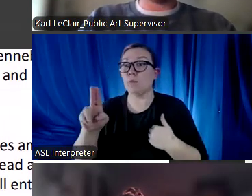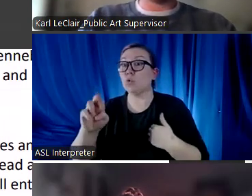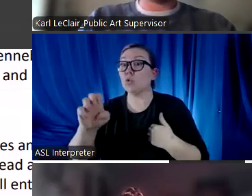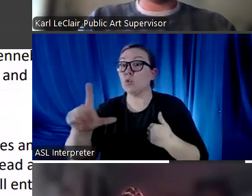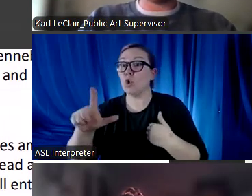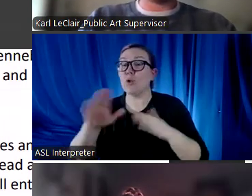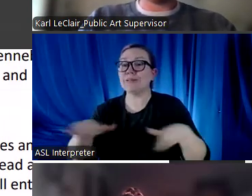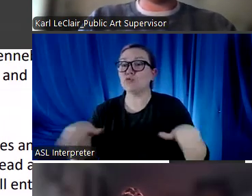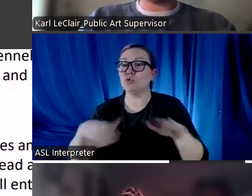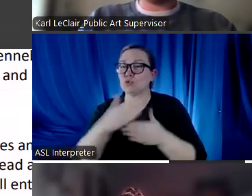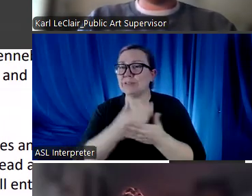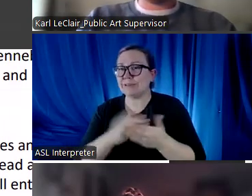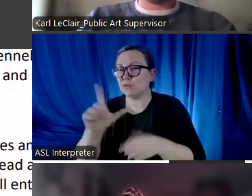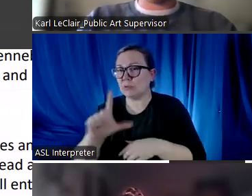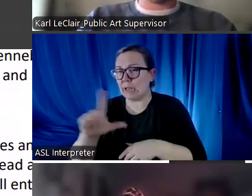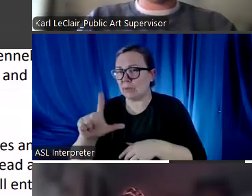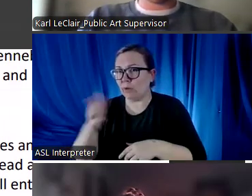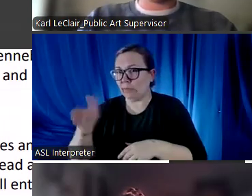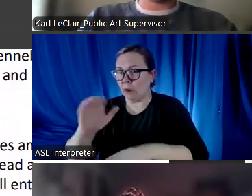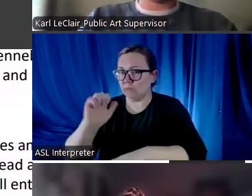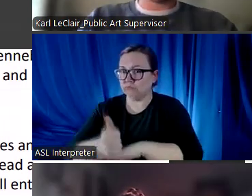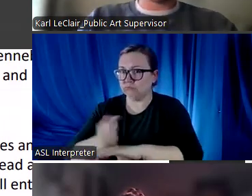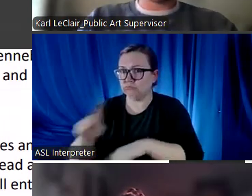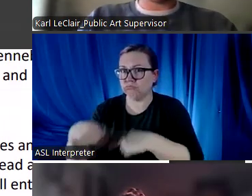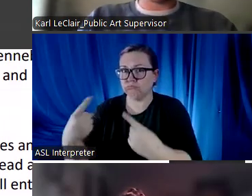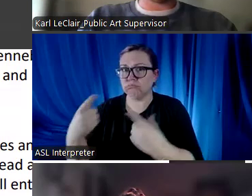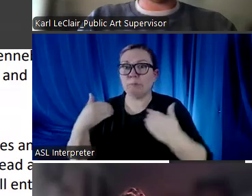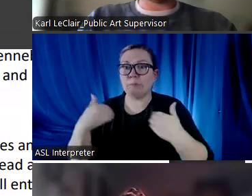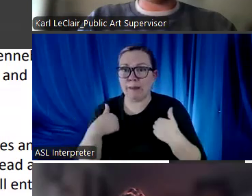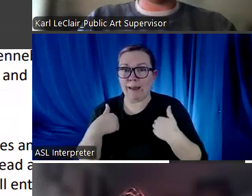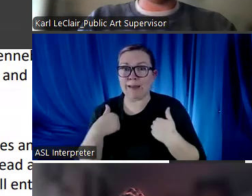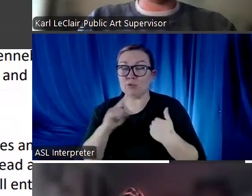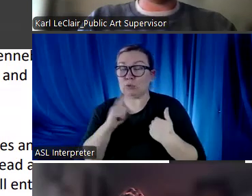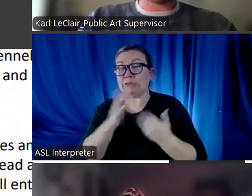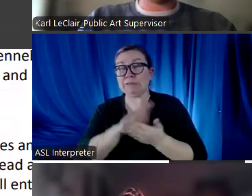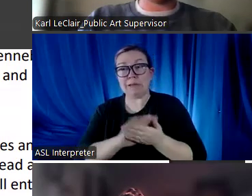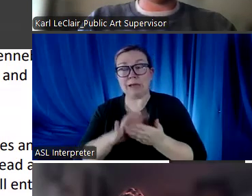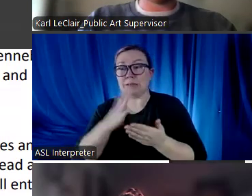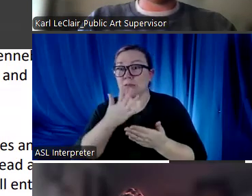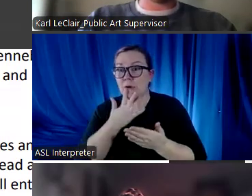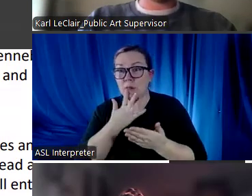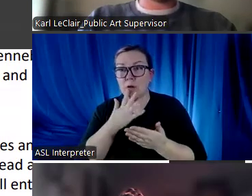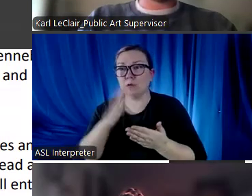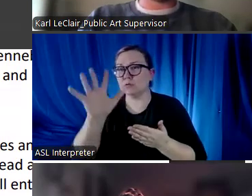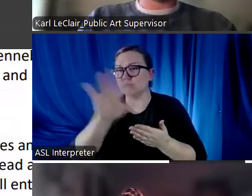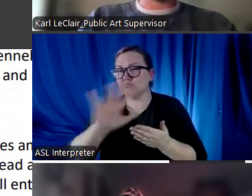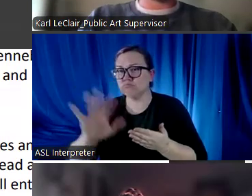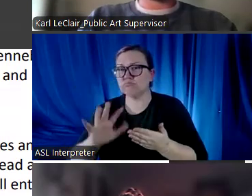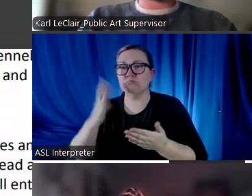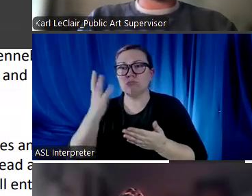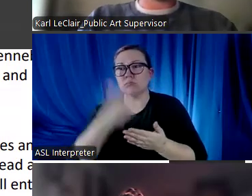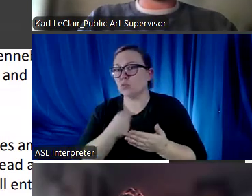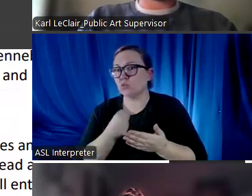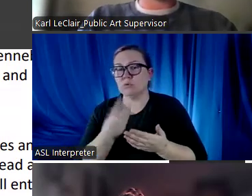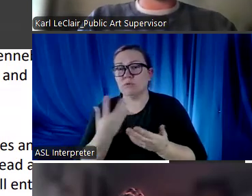by Angelina Marino Heidel. Features a really nice color palette and kind of